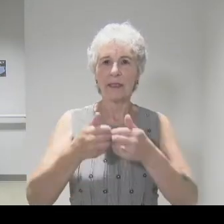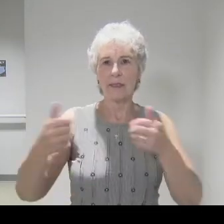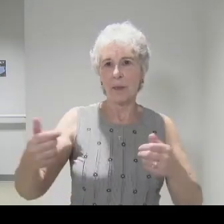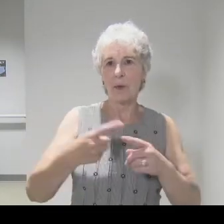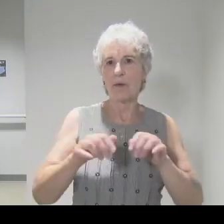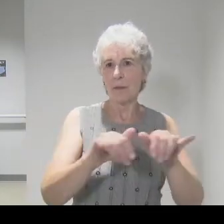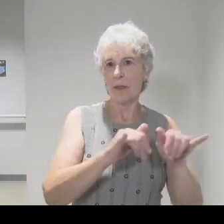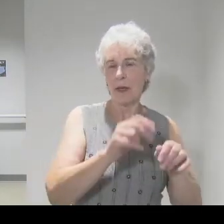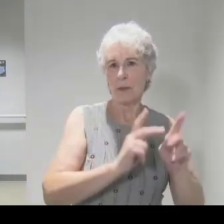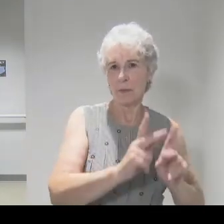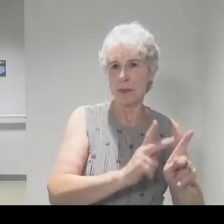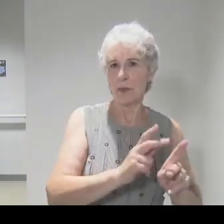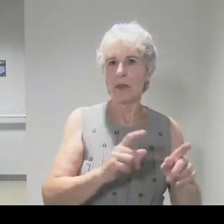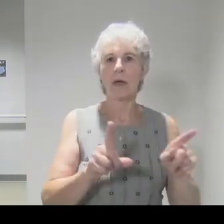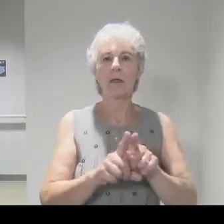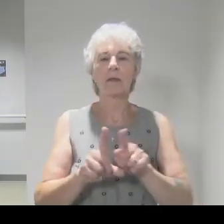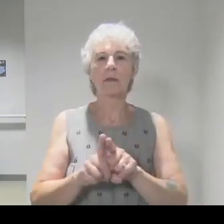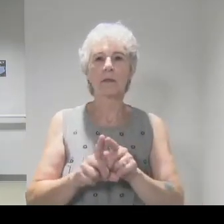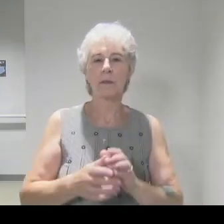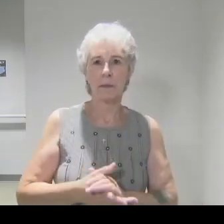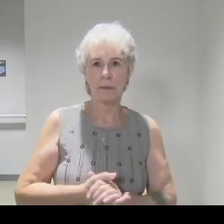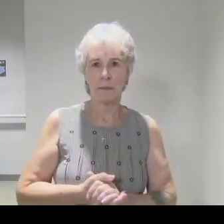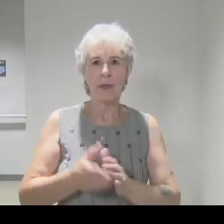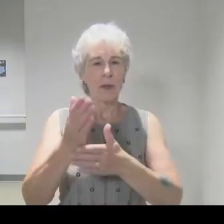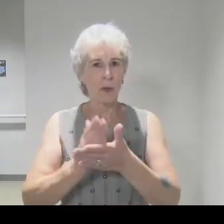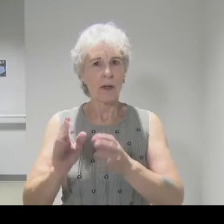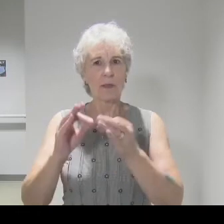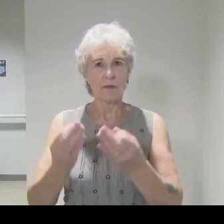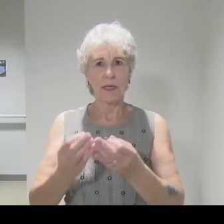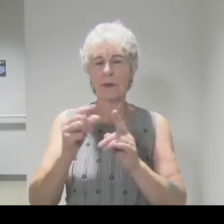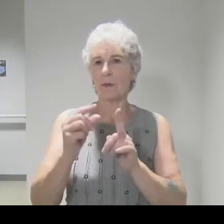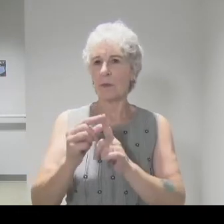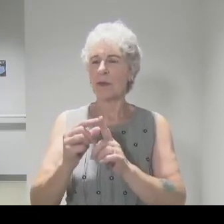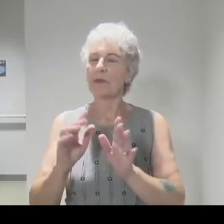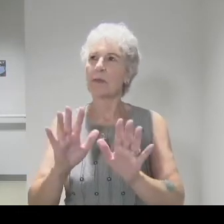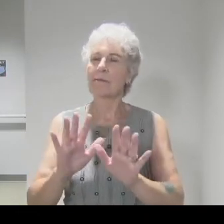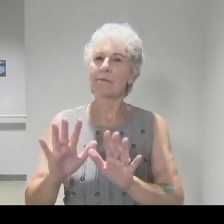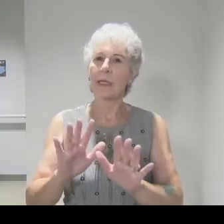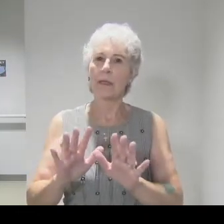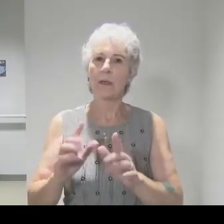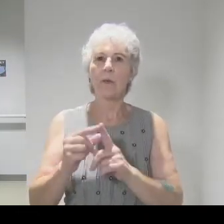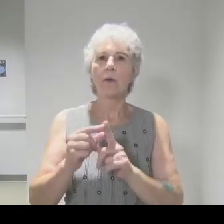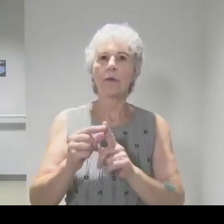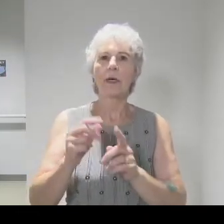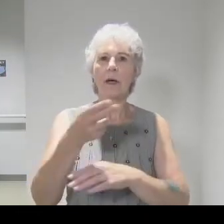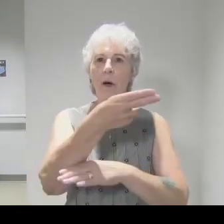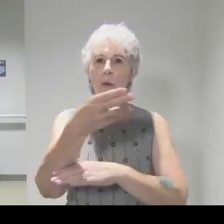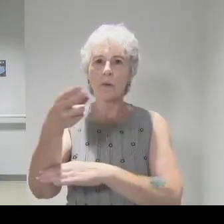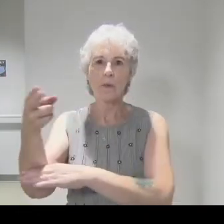people. But it's also a part of a family of words that have the word horizon in